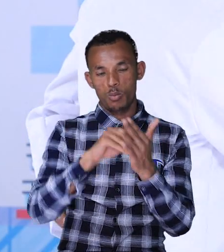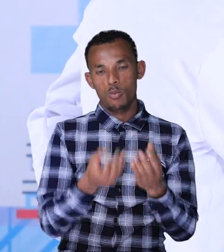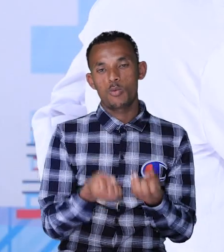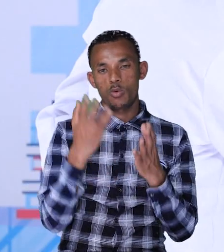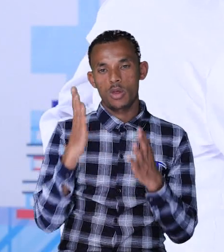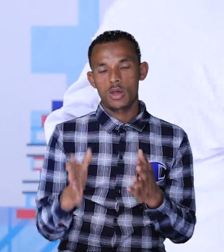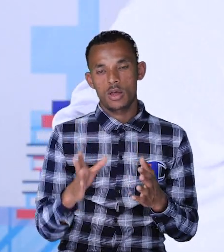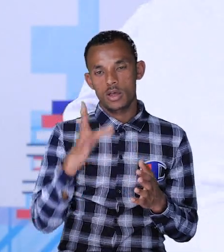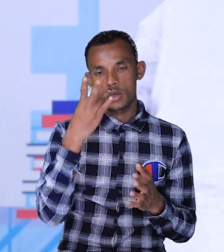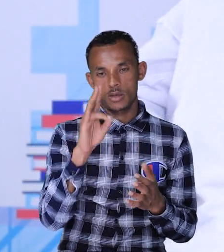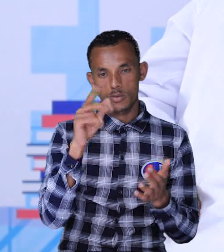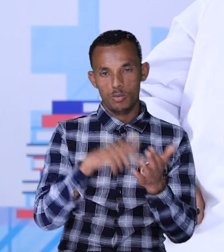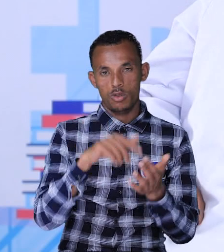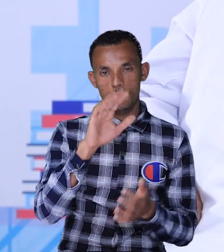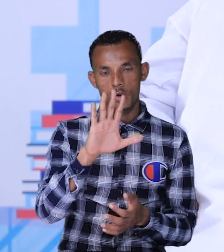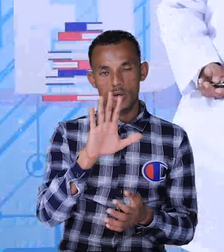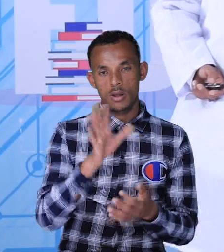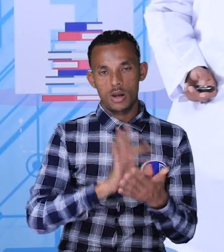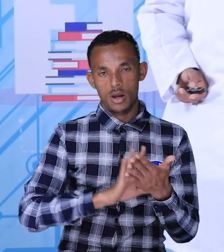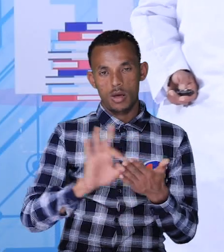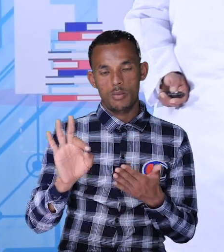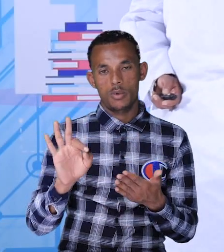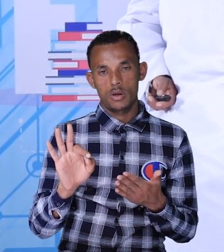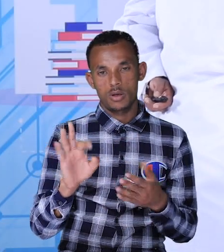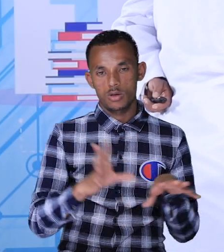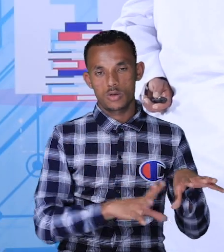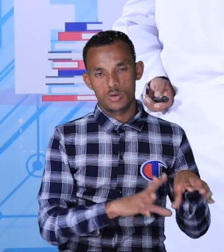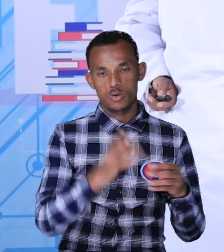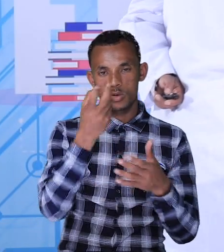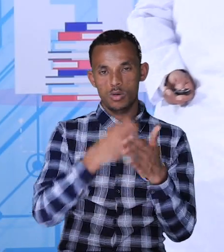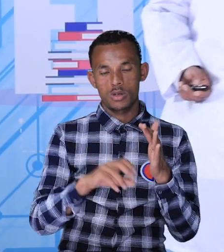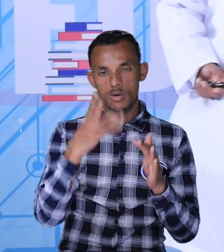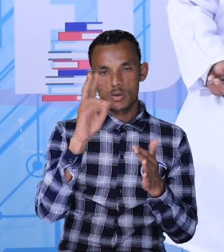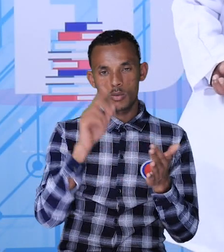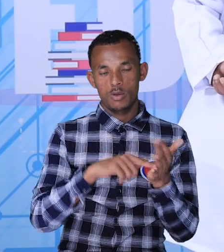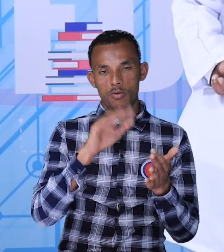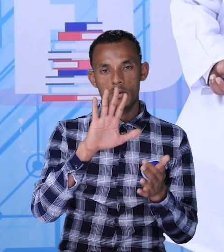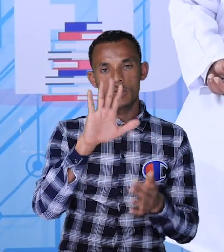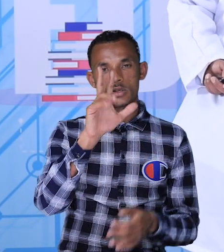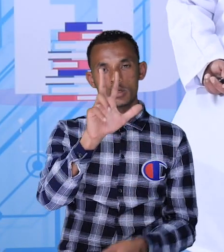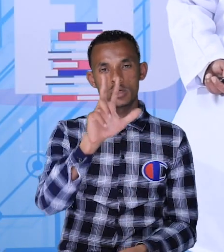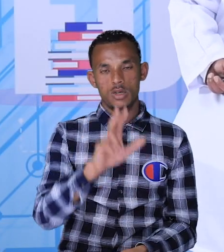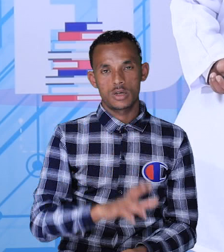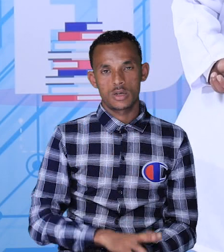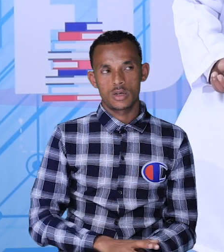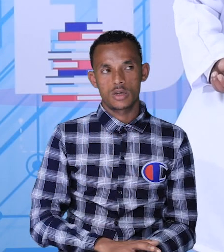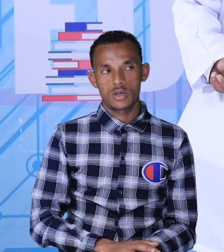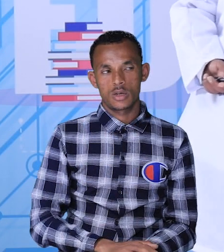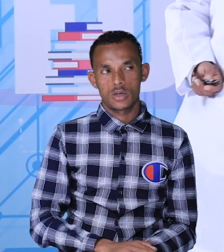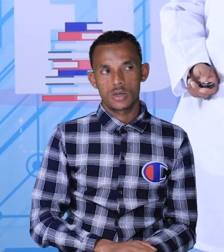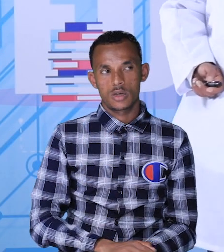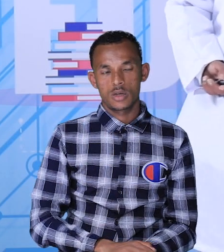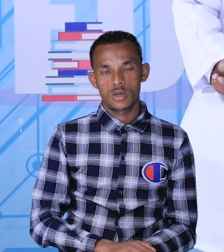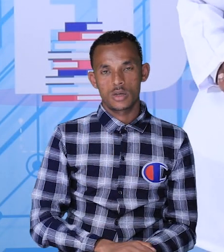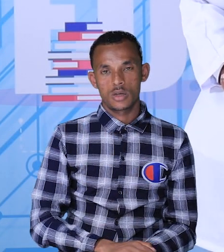So 17.5, the number of students who score is 17.5, 3, so 3 is here. You put a